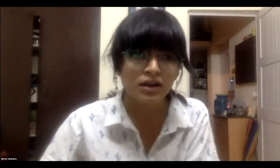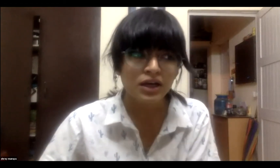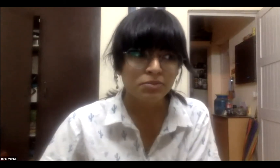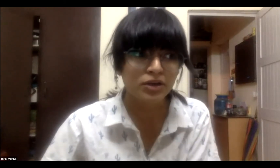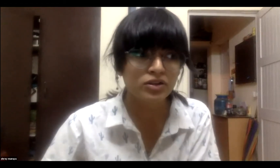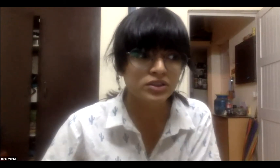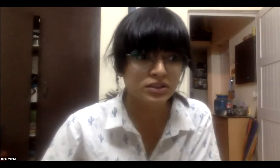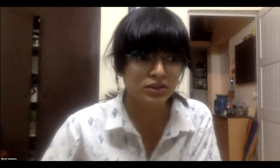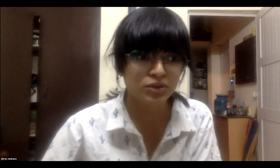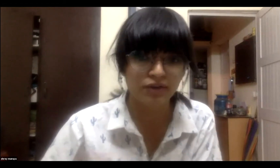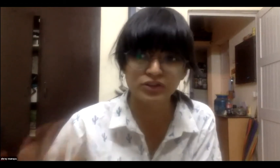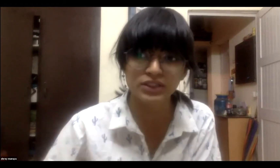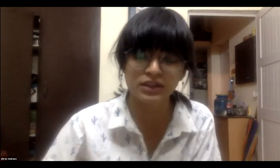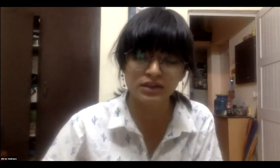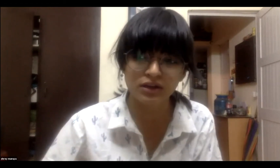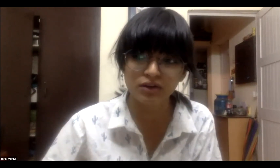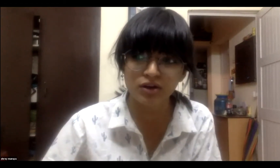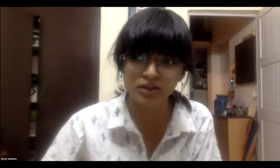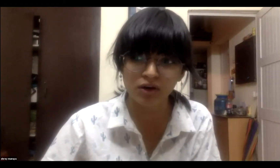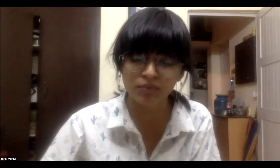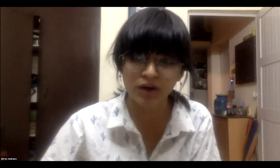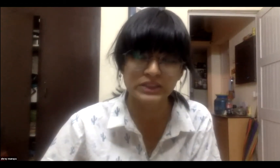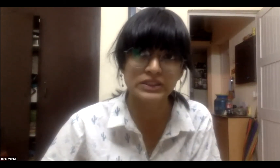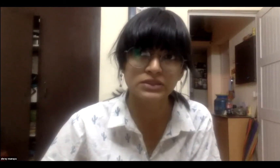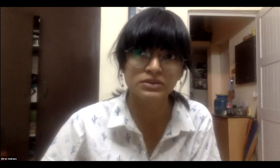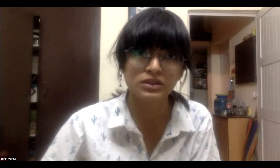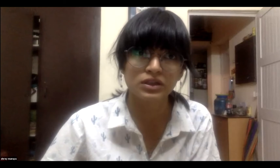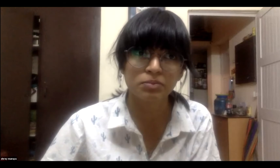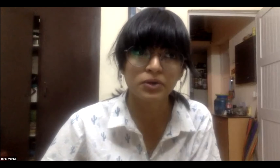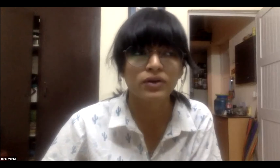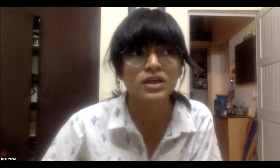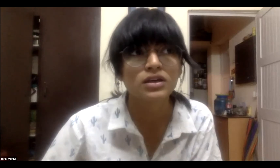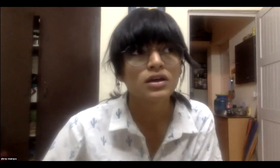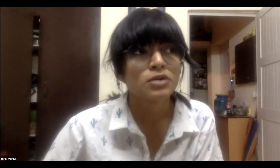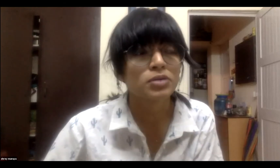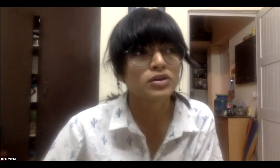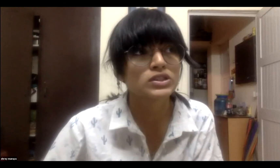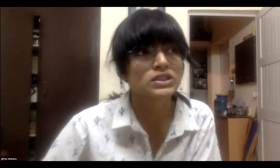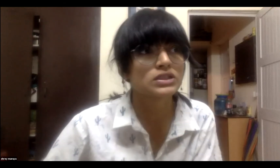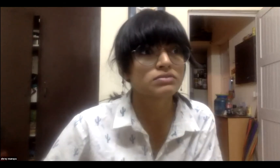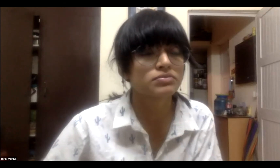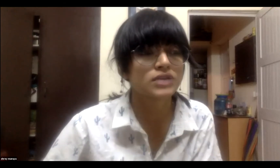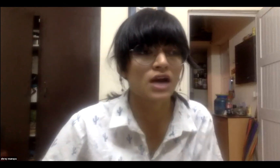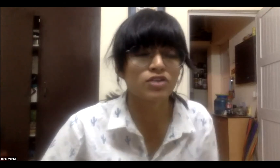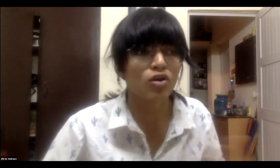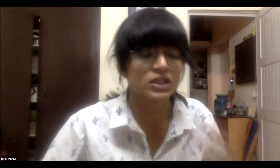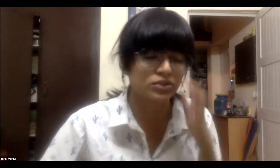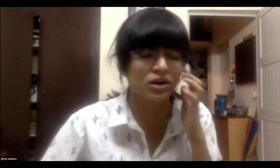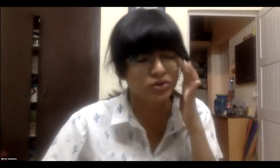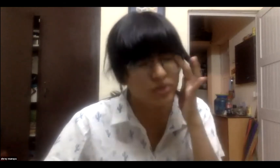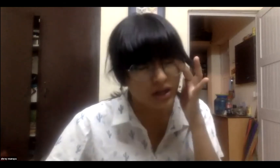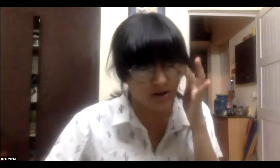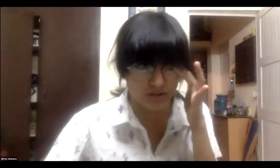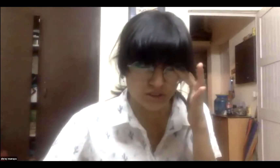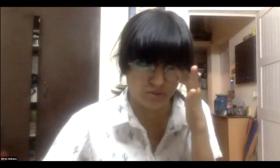sell. Because you have to see that they are not artists purely because they have a calling to